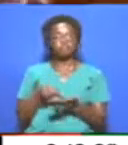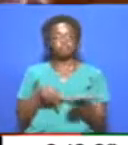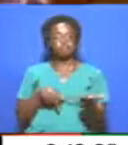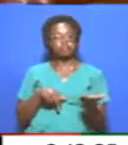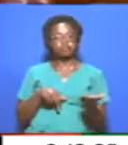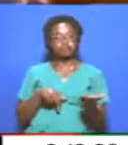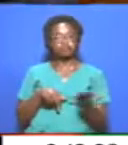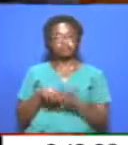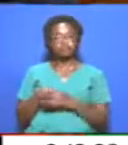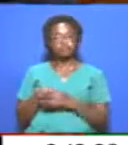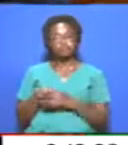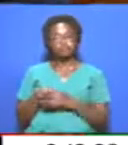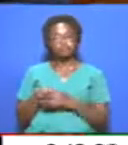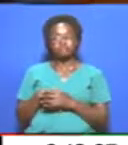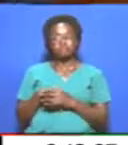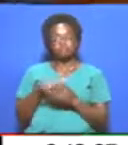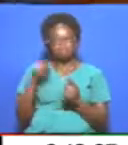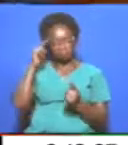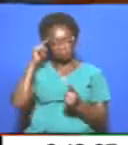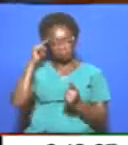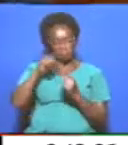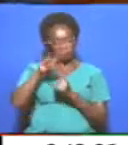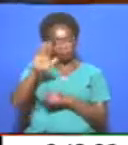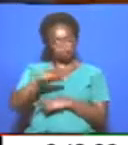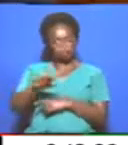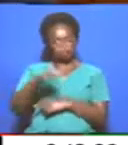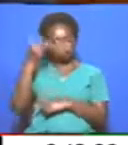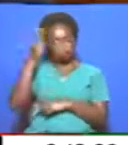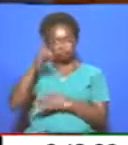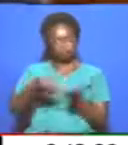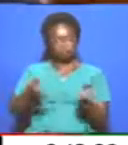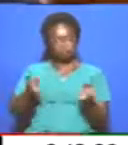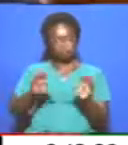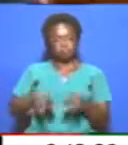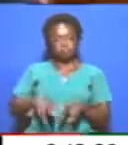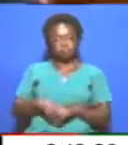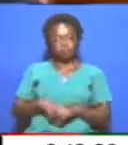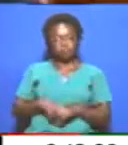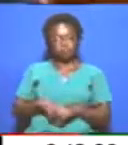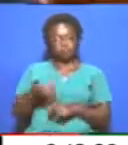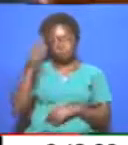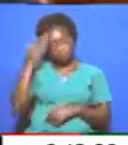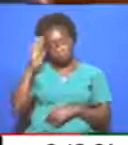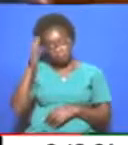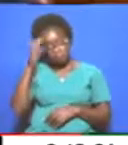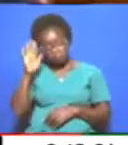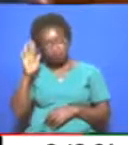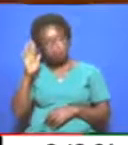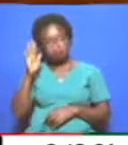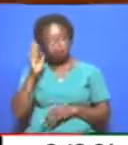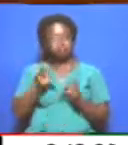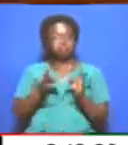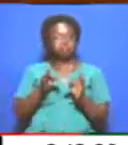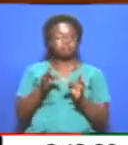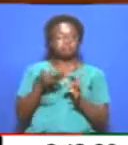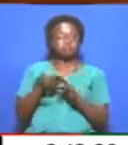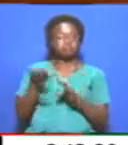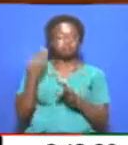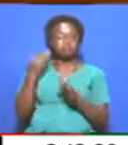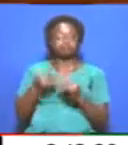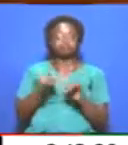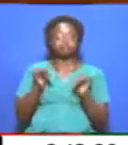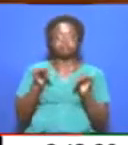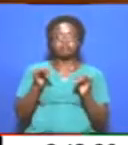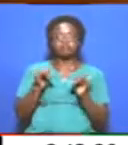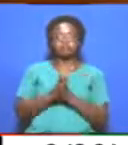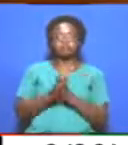and targeted Parliament. I don't know what would happen. And you know, Honorable Speaker, we are aware that in the past there has been attempts. This is the